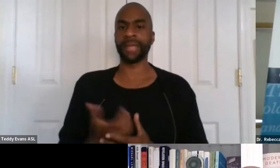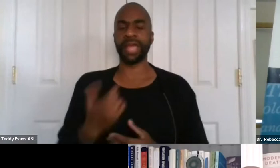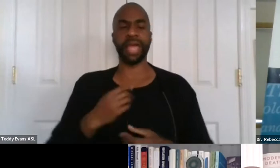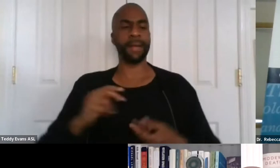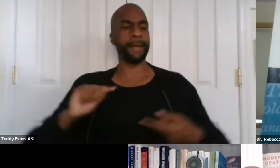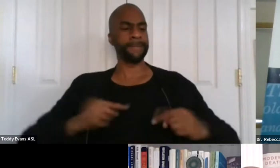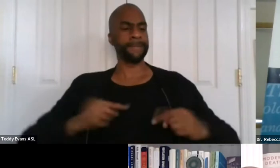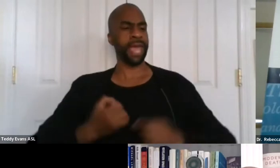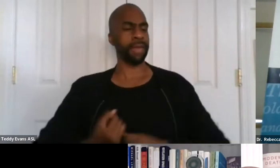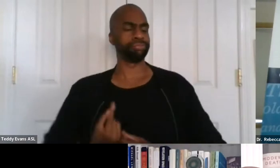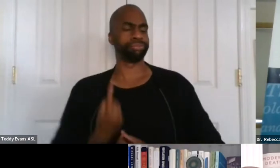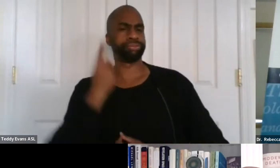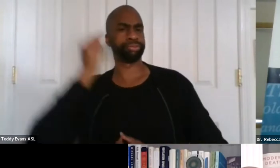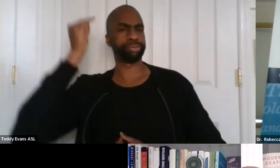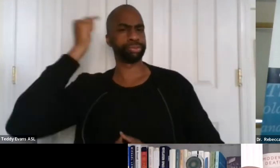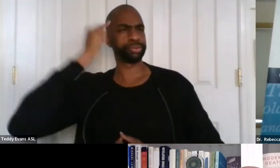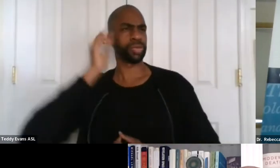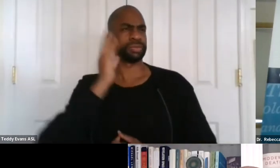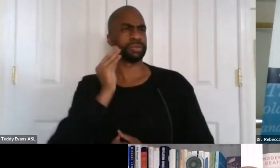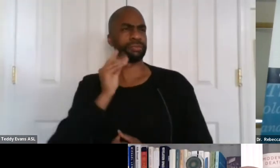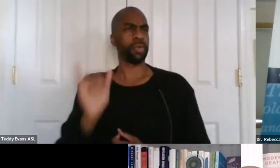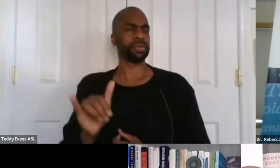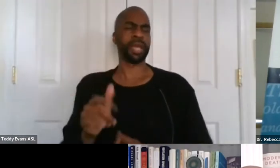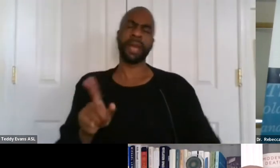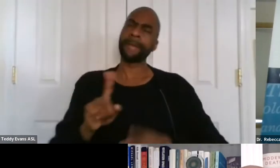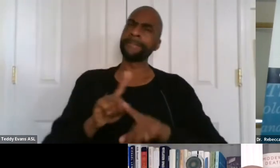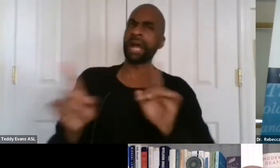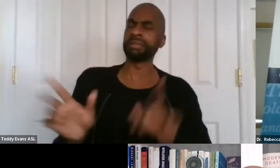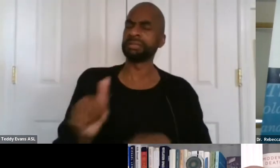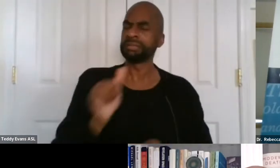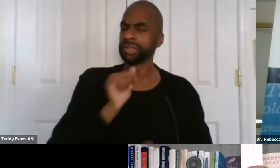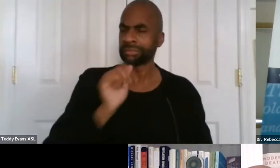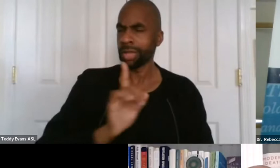experience it. But actually, that's not really entirely true.